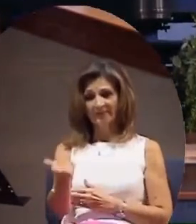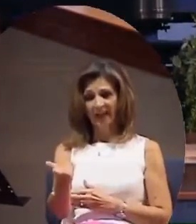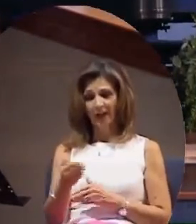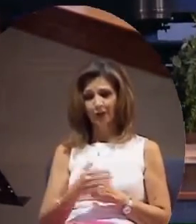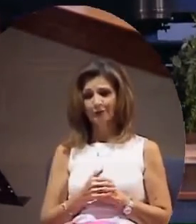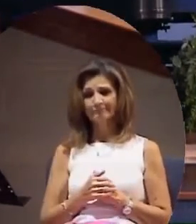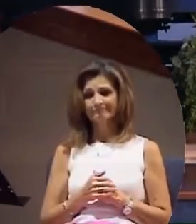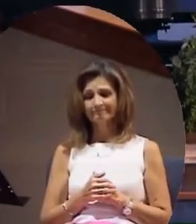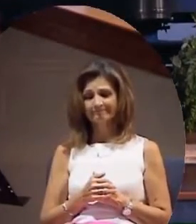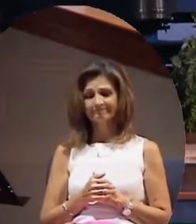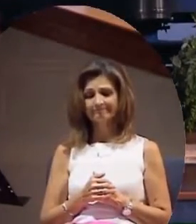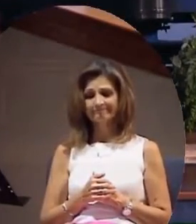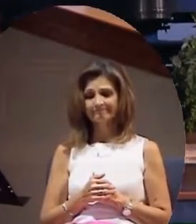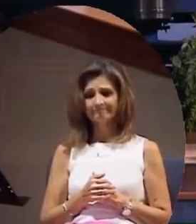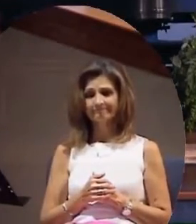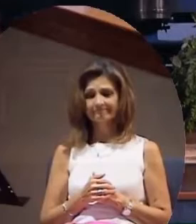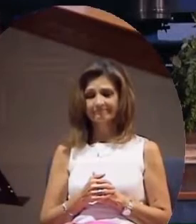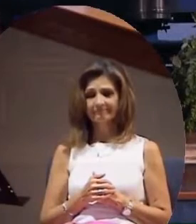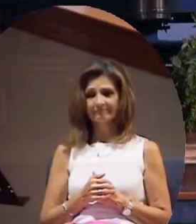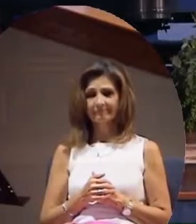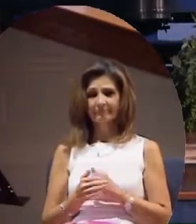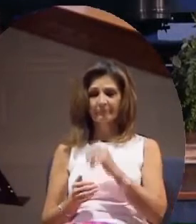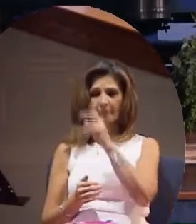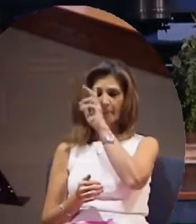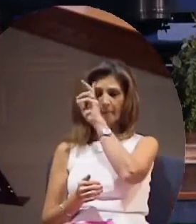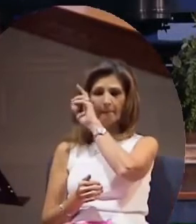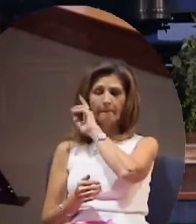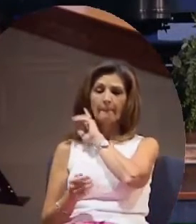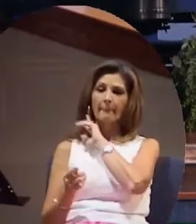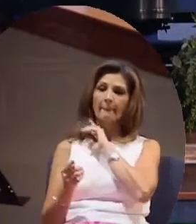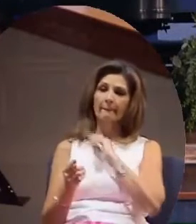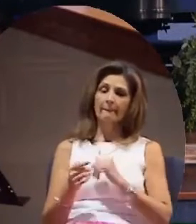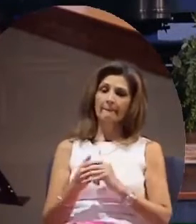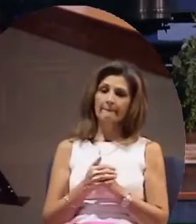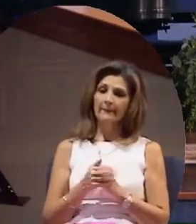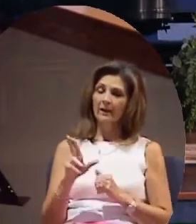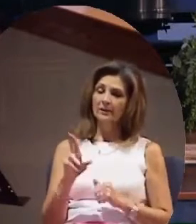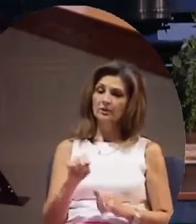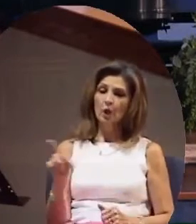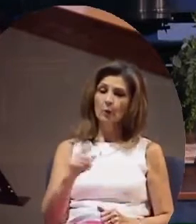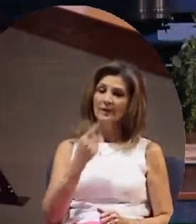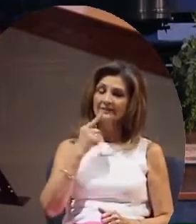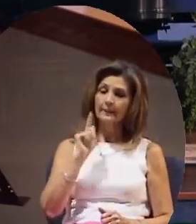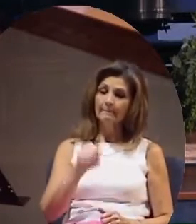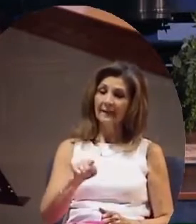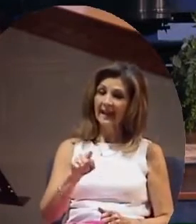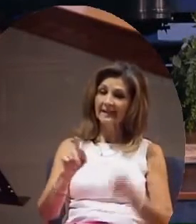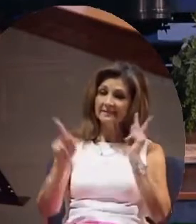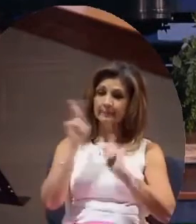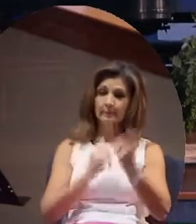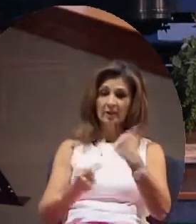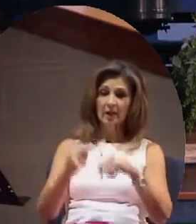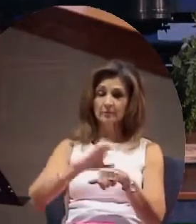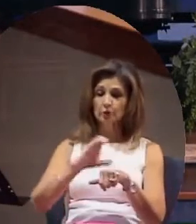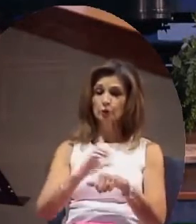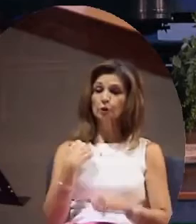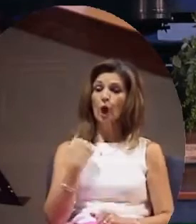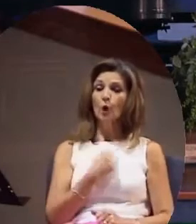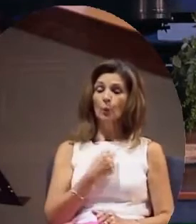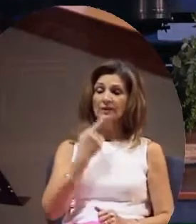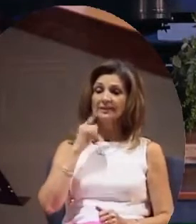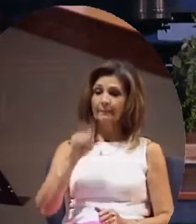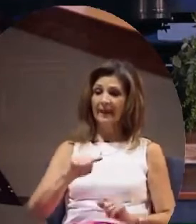Amen. Amen. Amen. Hey, this area owes us nothing. They don't have to. There's nowhere demands them to come to church. We're demanding to go after